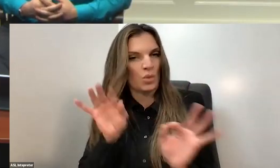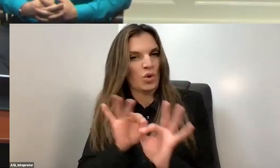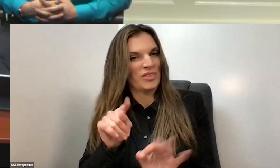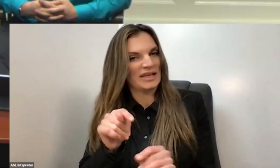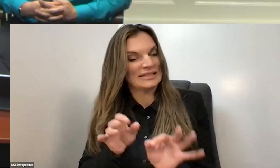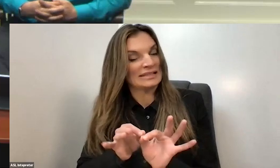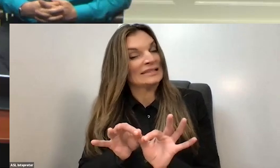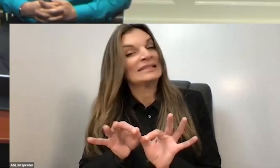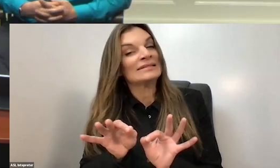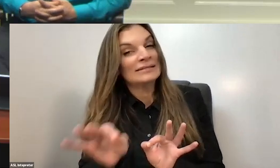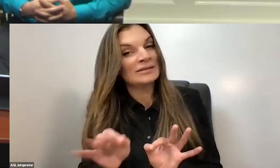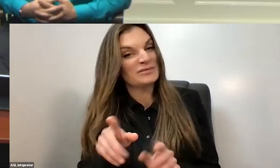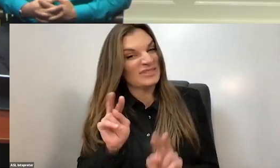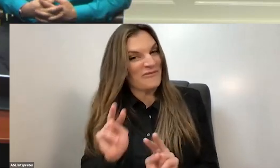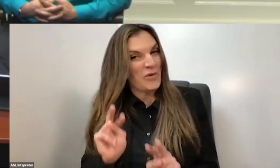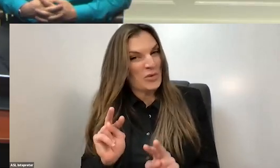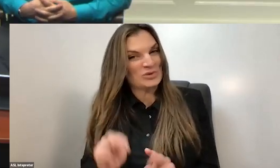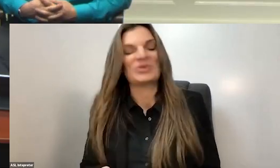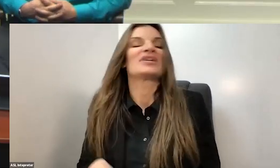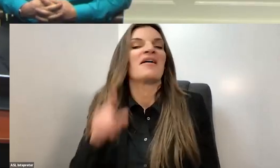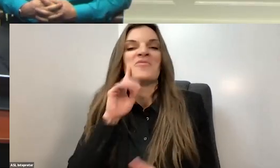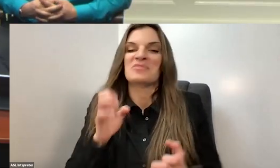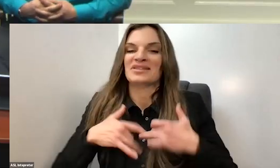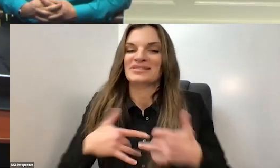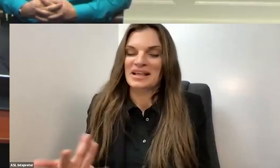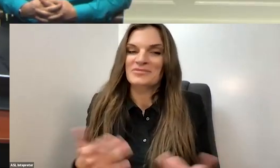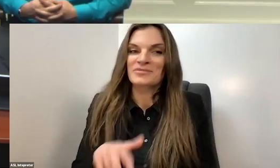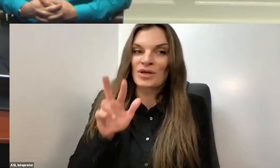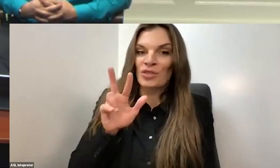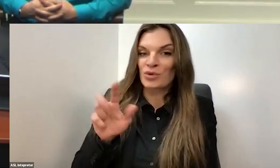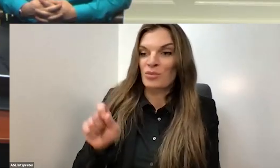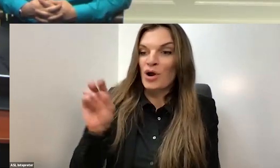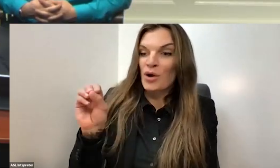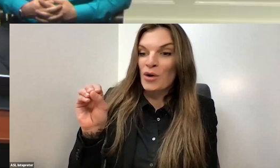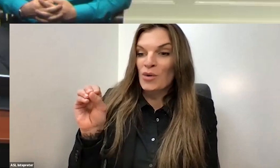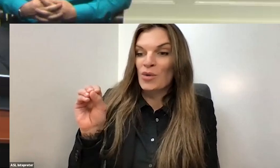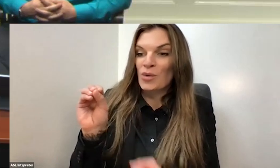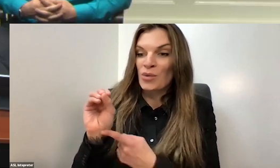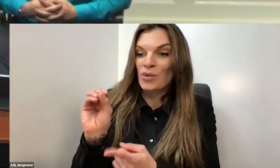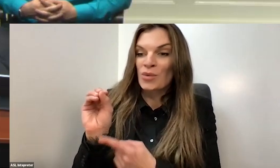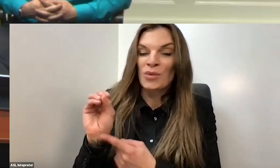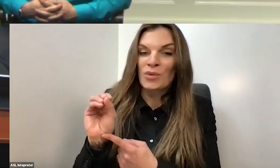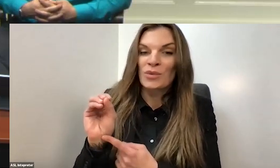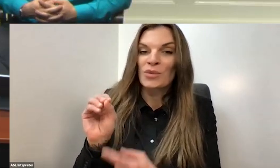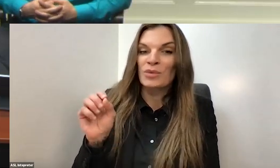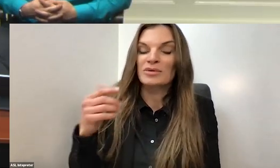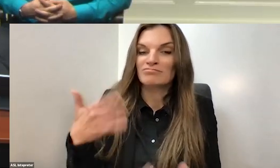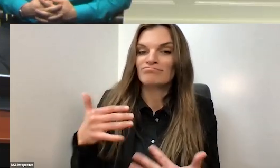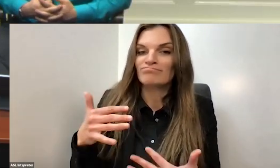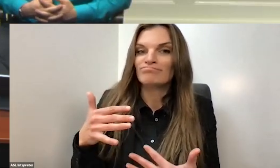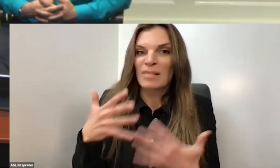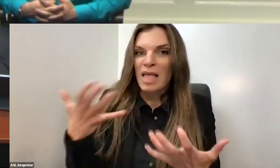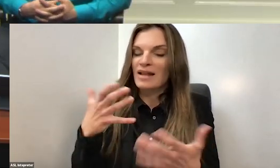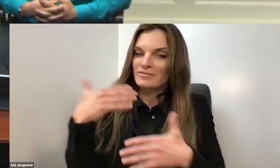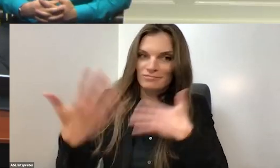for 2.2. So look forward to that. 3.0, there's a lot that's moving. There's a lot of moving parts.